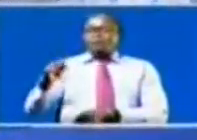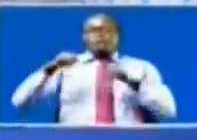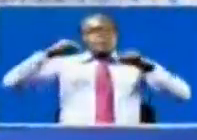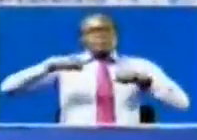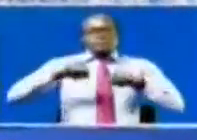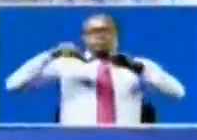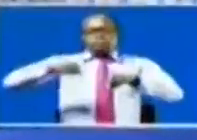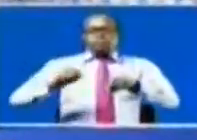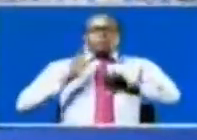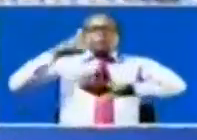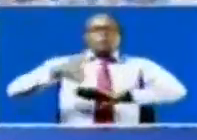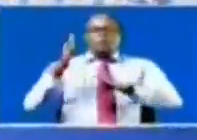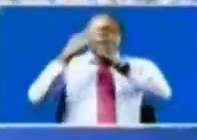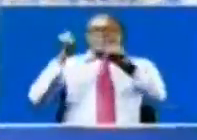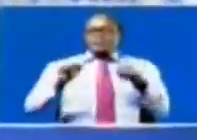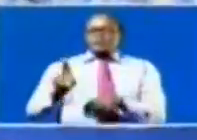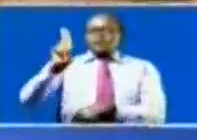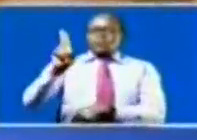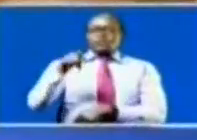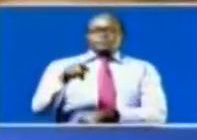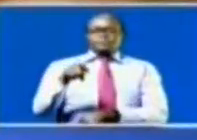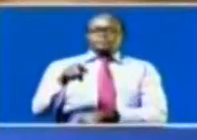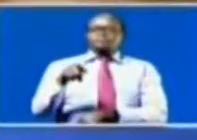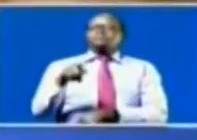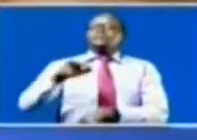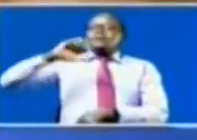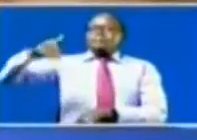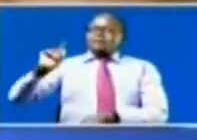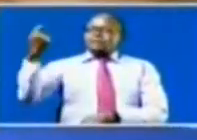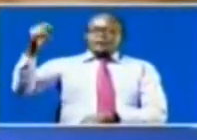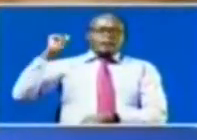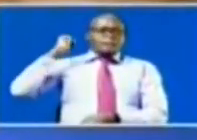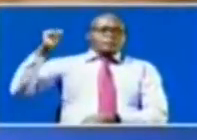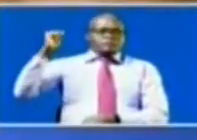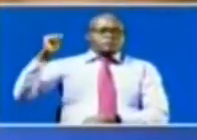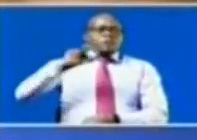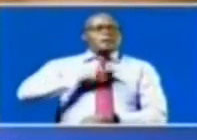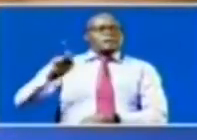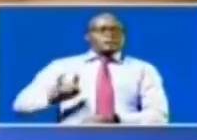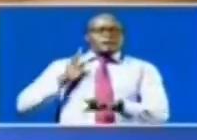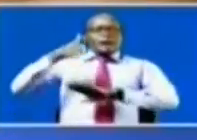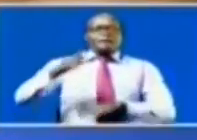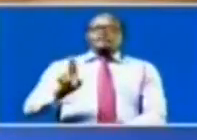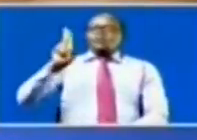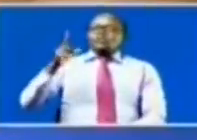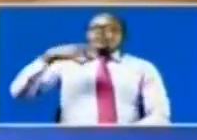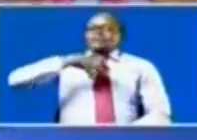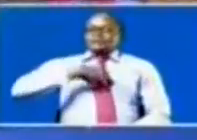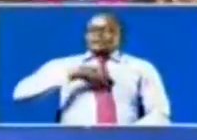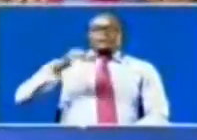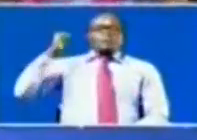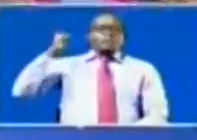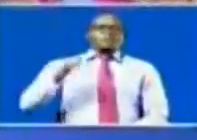possible successors of President Uhuru Kenyatta as the Mount Kenya political kingpin after Uhuru retires from active